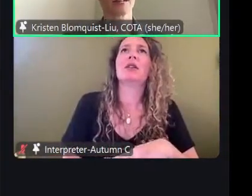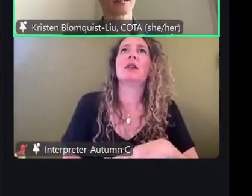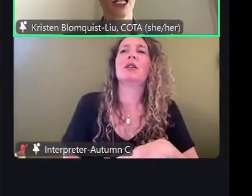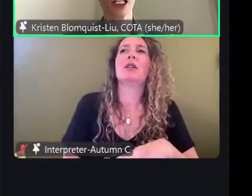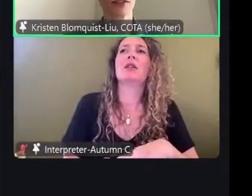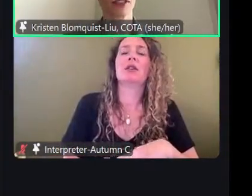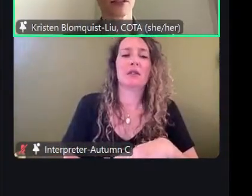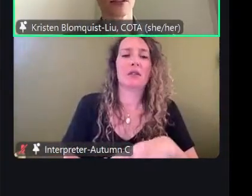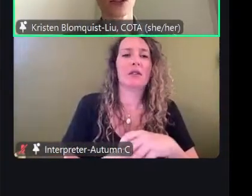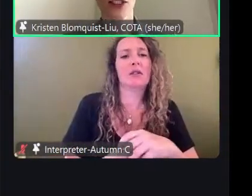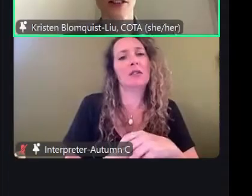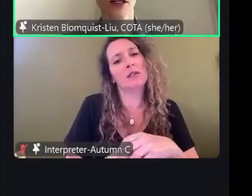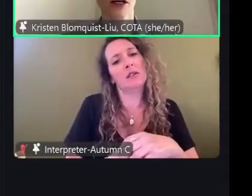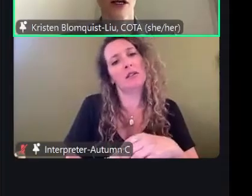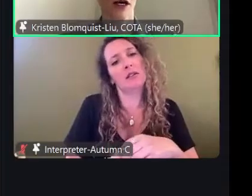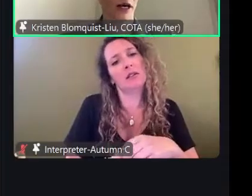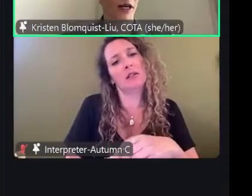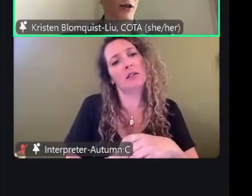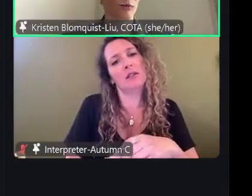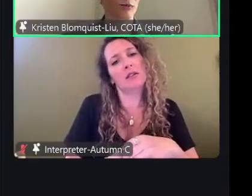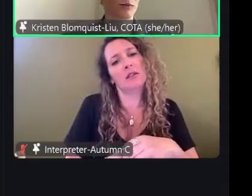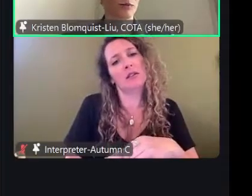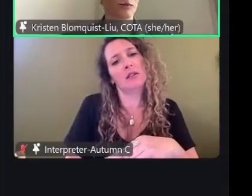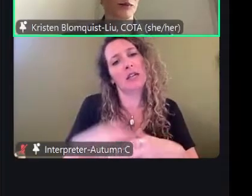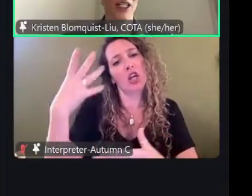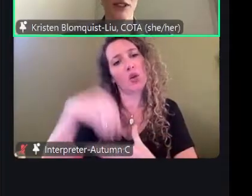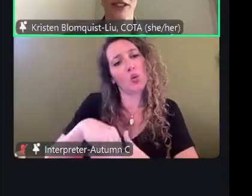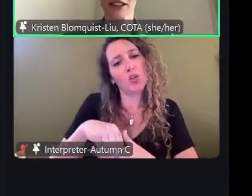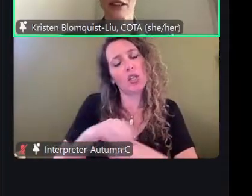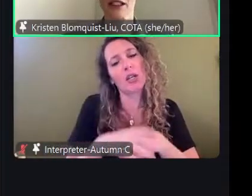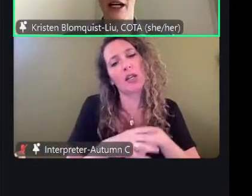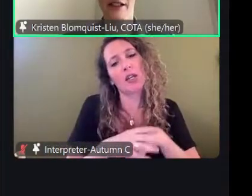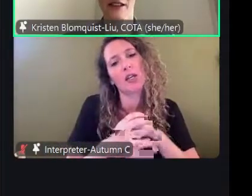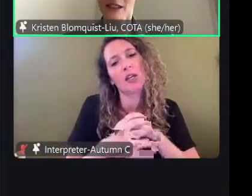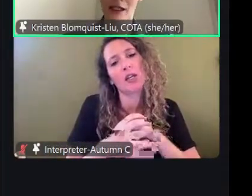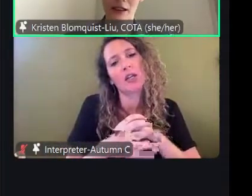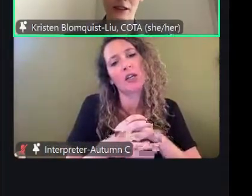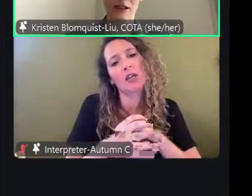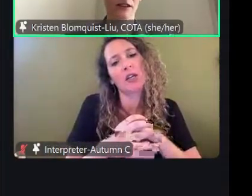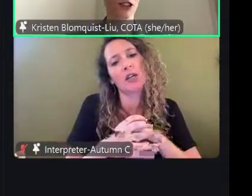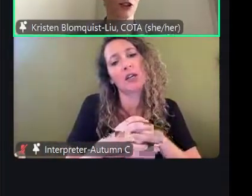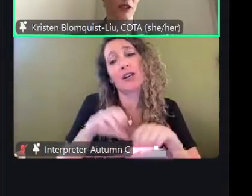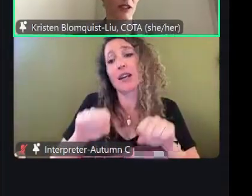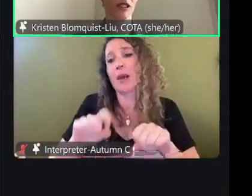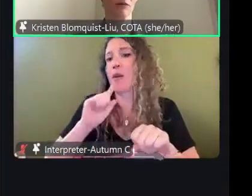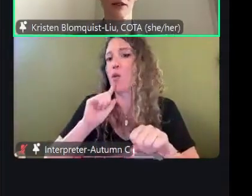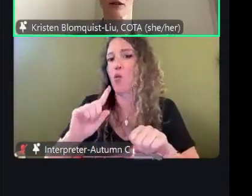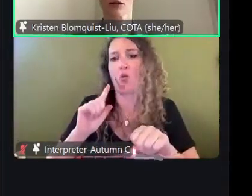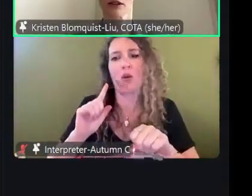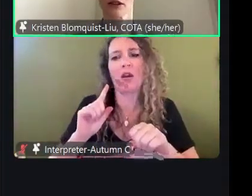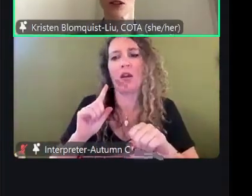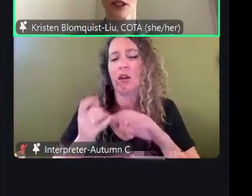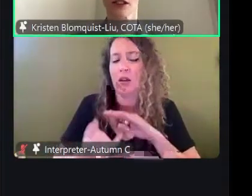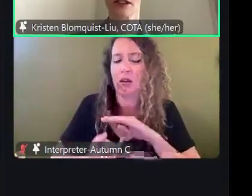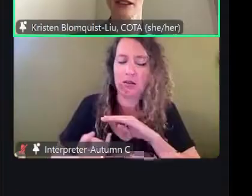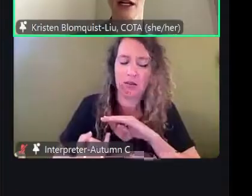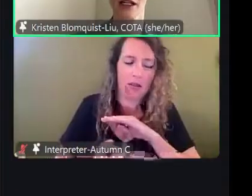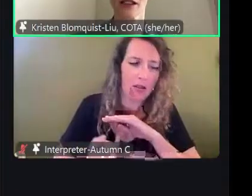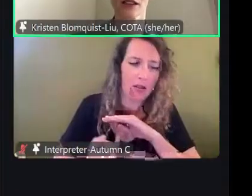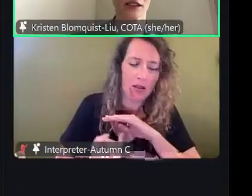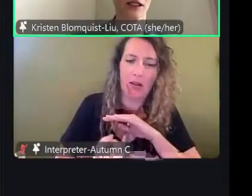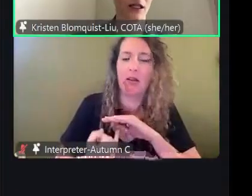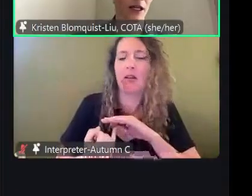And then kind of in conclusion, it can be really isolating to be a person with a disability